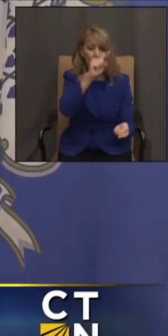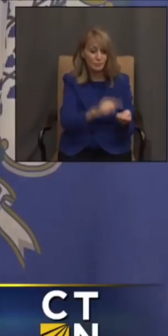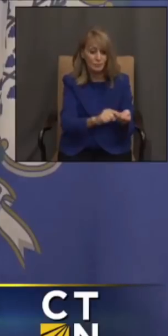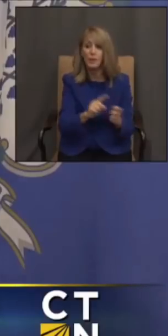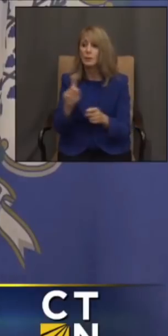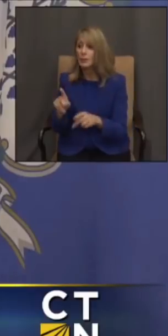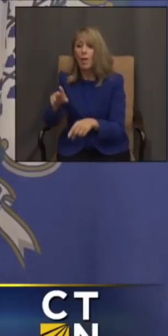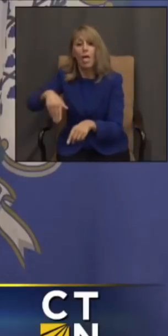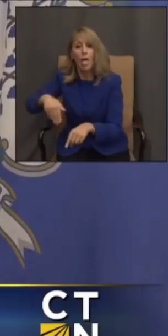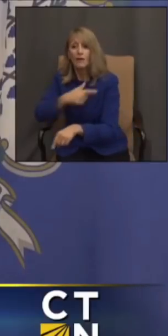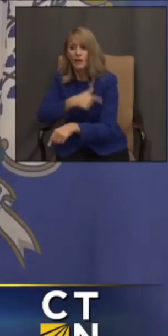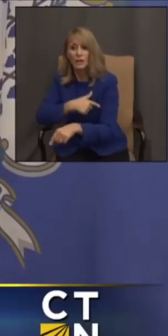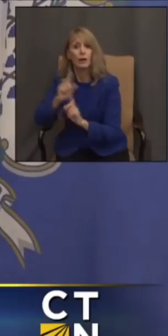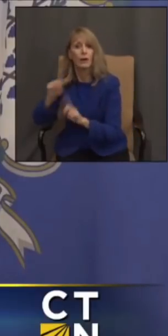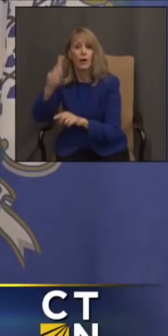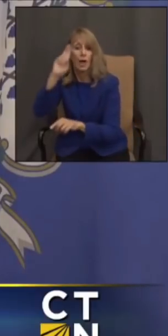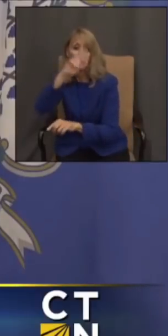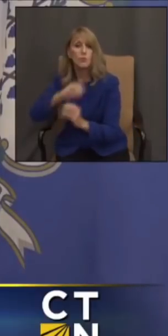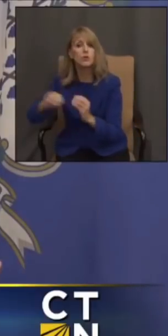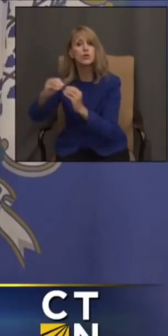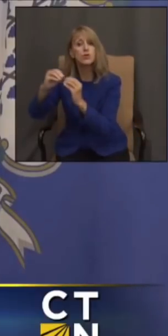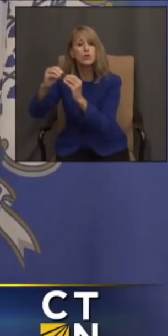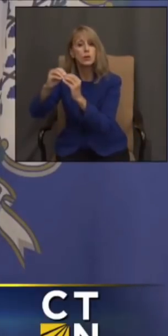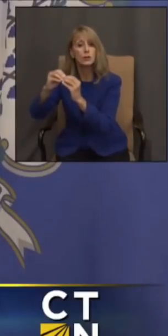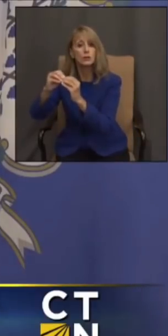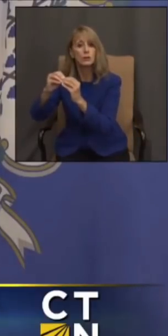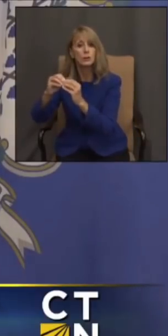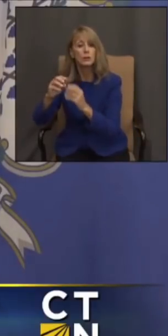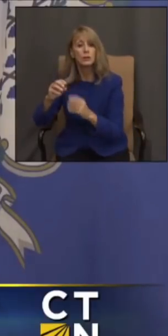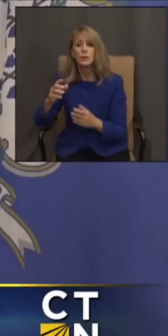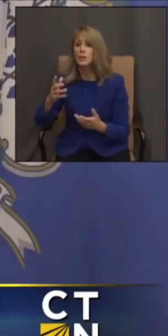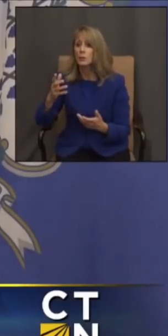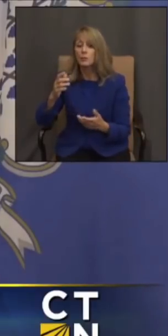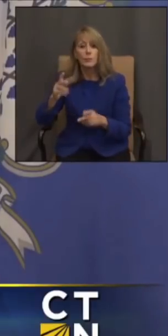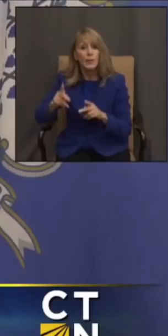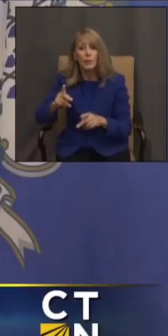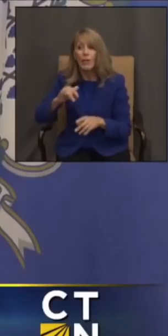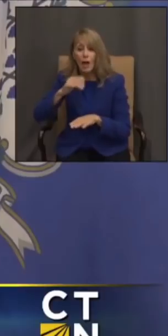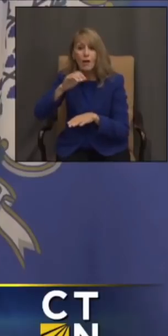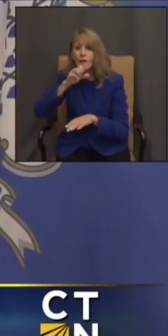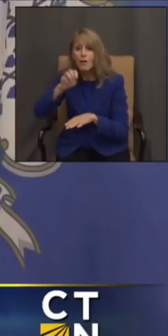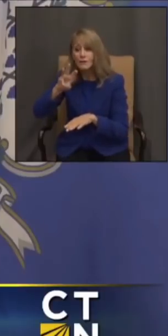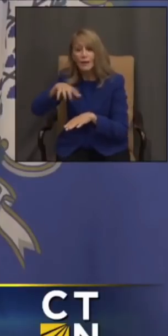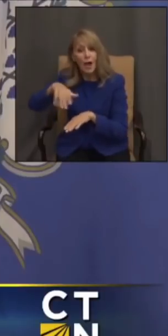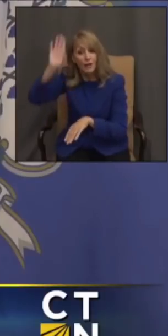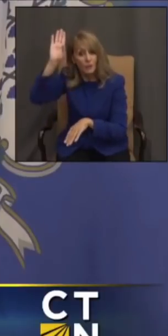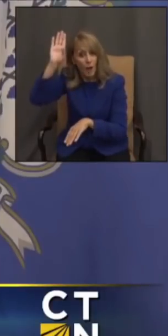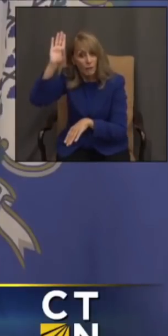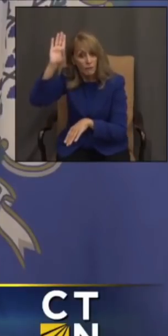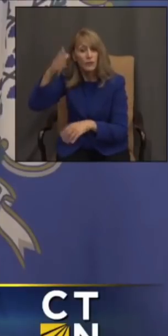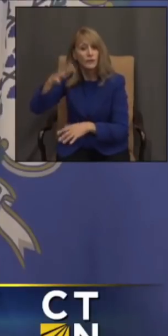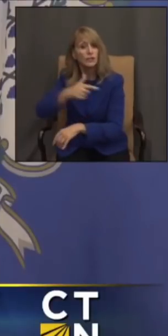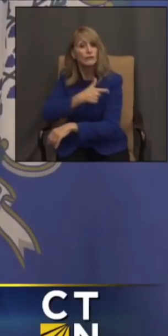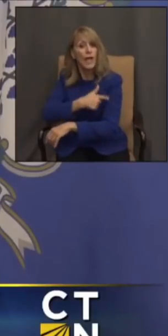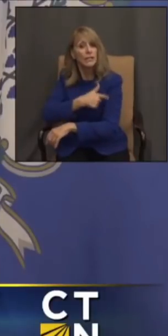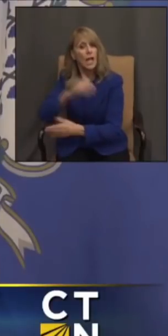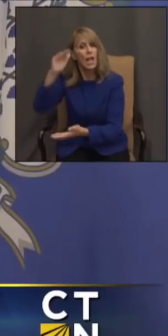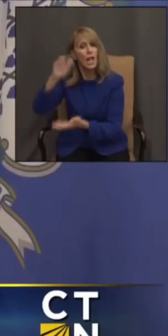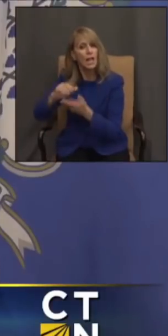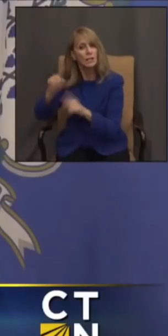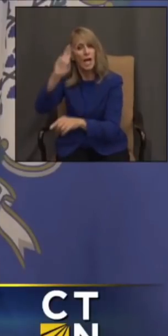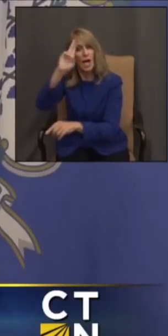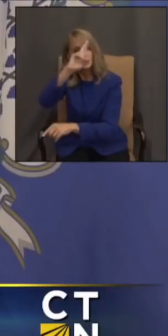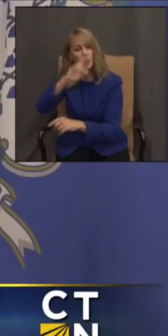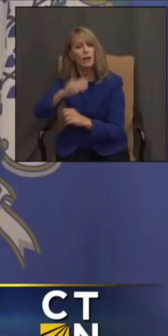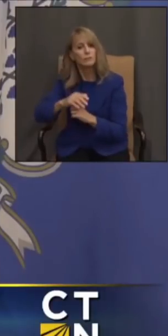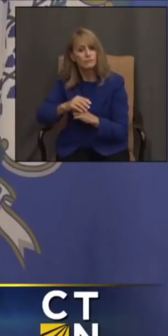terms of hospitalizations, those that are older are not being hospitalized at this point. It's just younger people there.